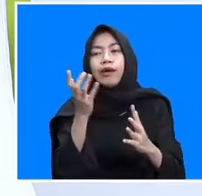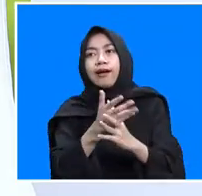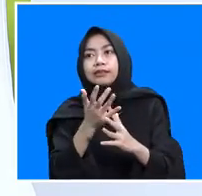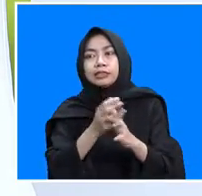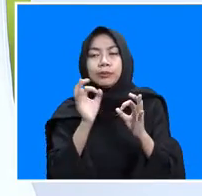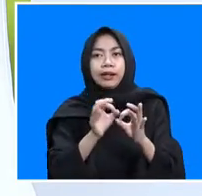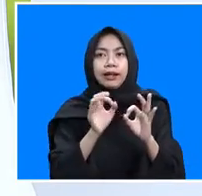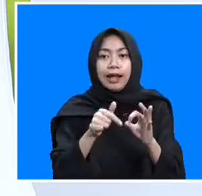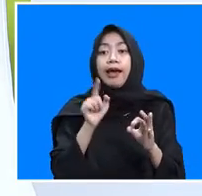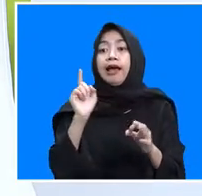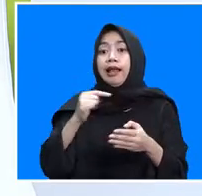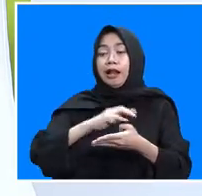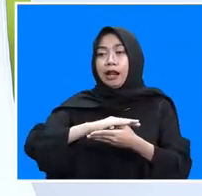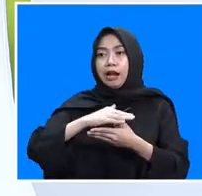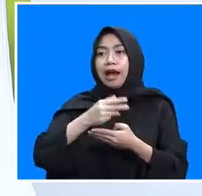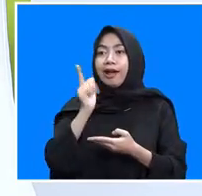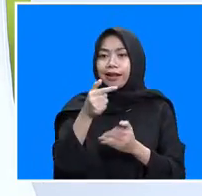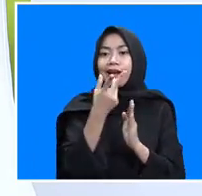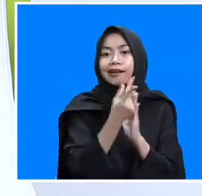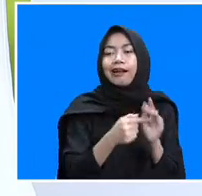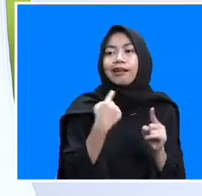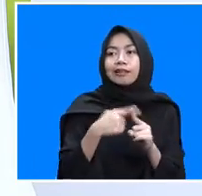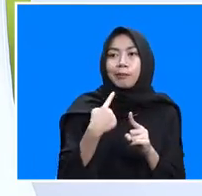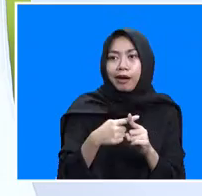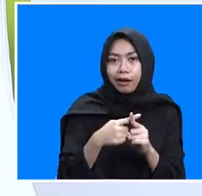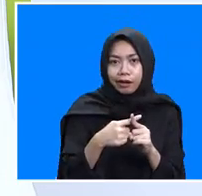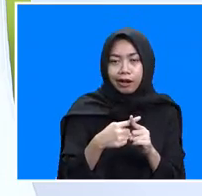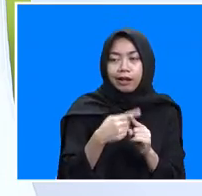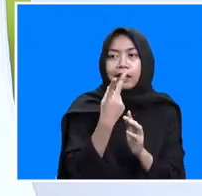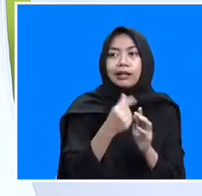we provided additional funding and resources